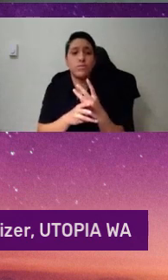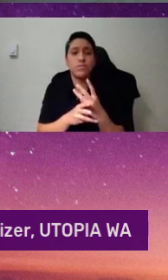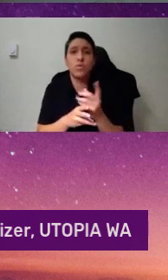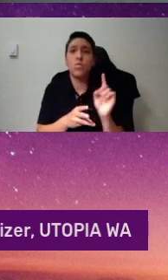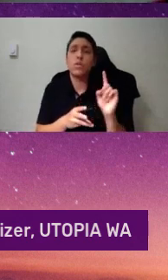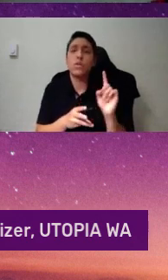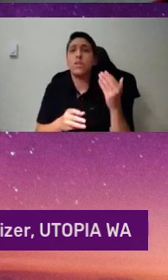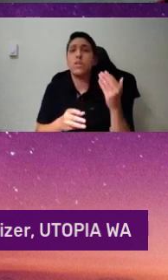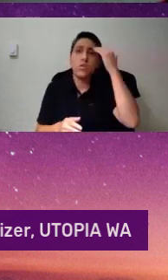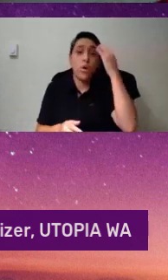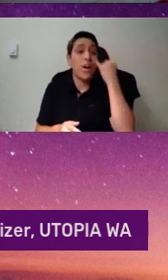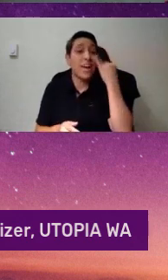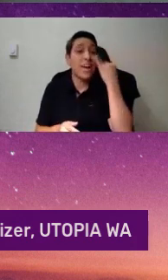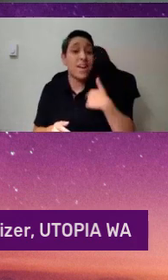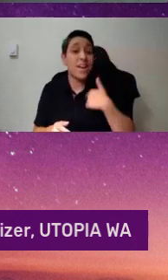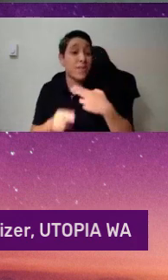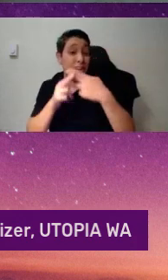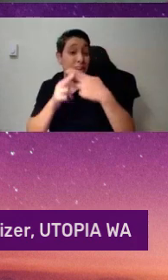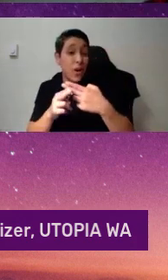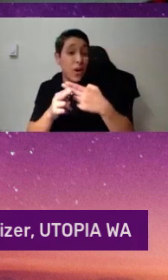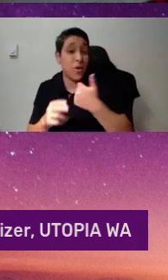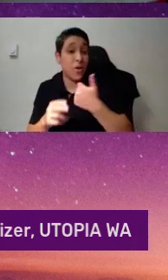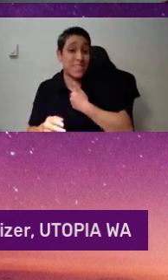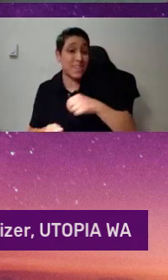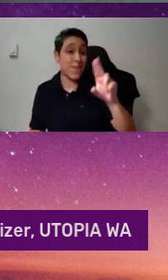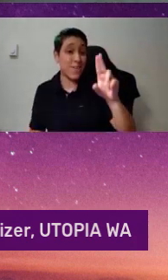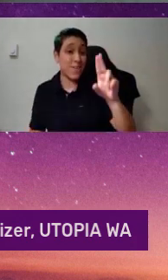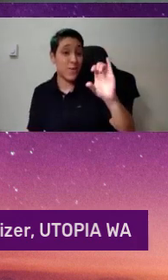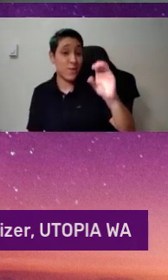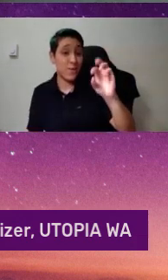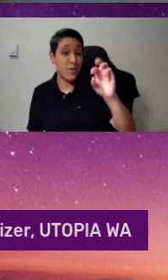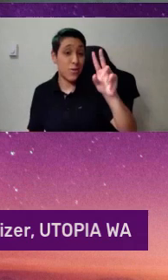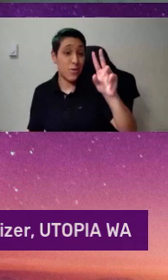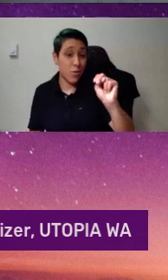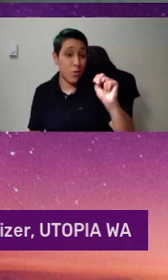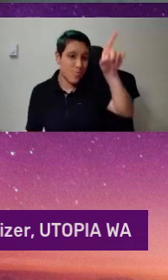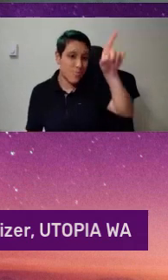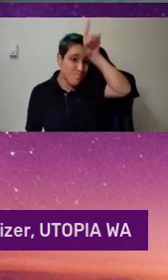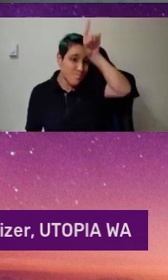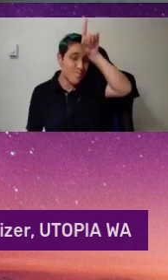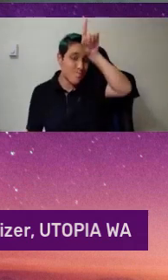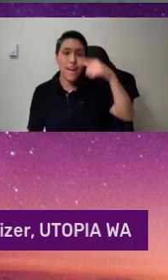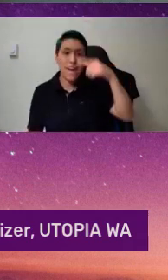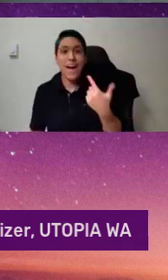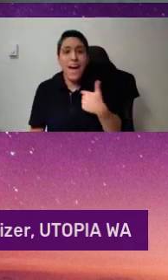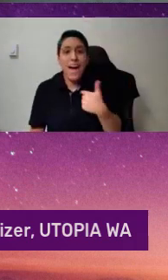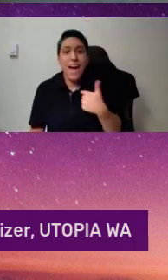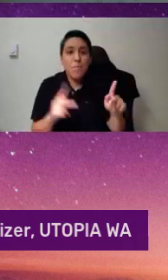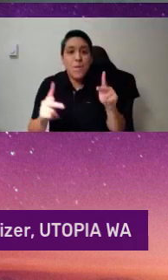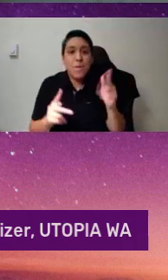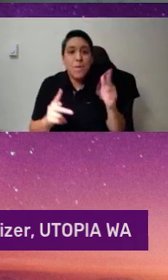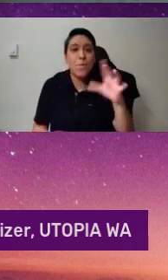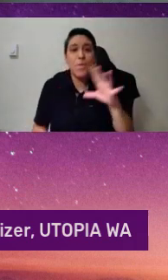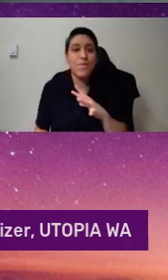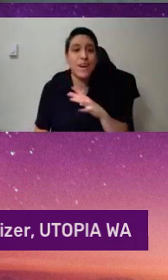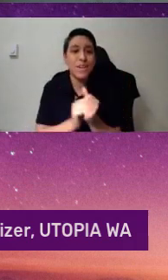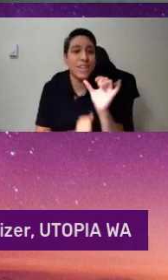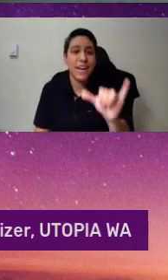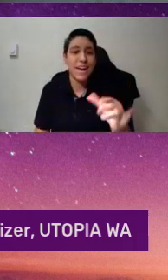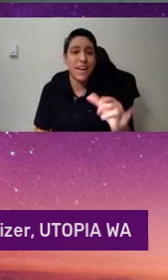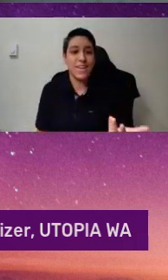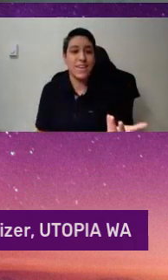if I call myself a unicorn, I'd be that. And people will be well with that. But